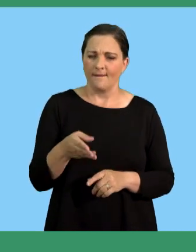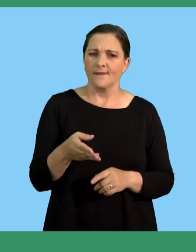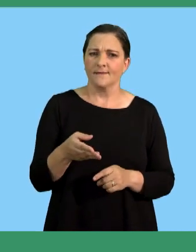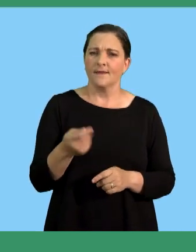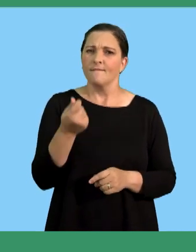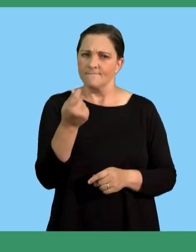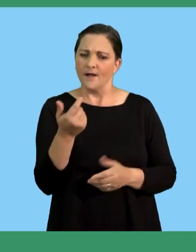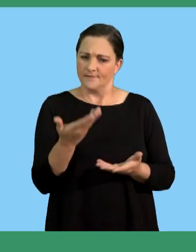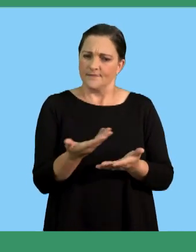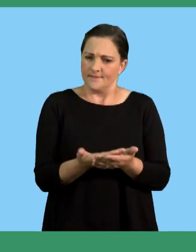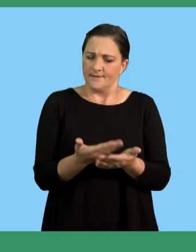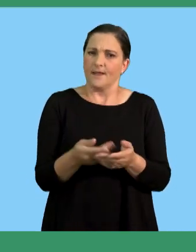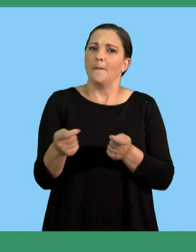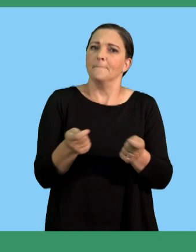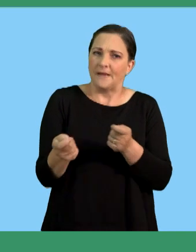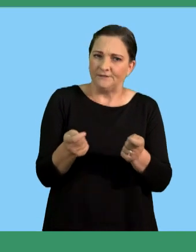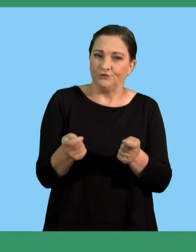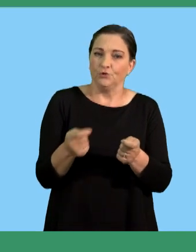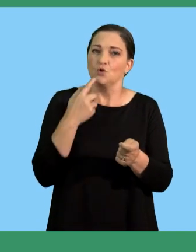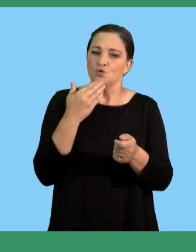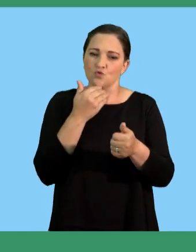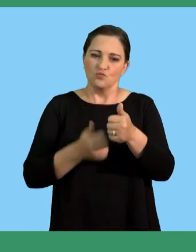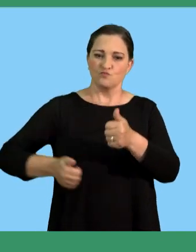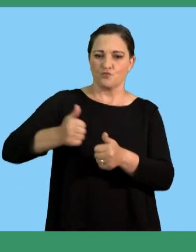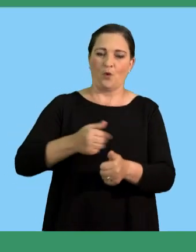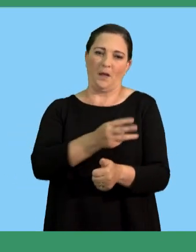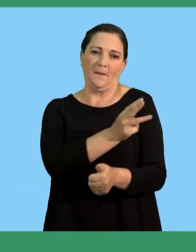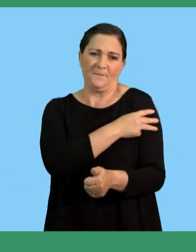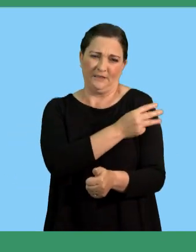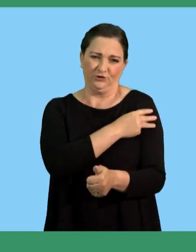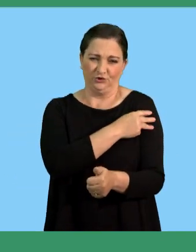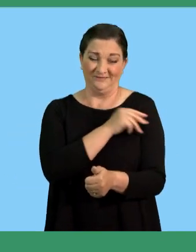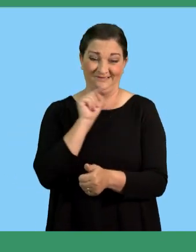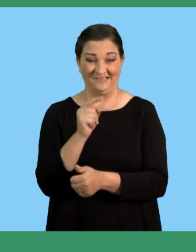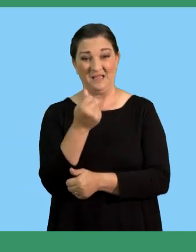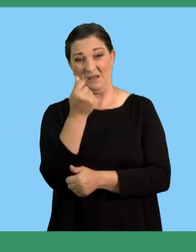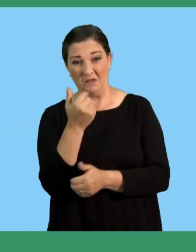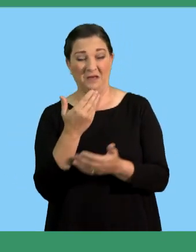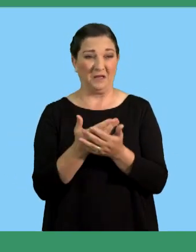They are managed, or a unit trust would be managed by a fund manager who buys shares on stock